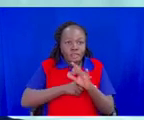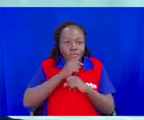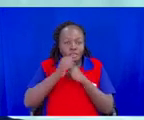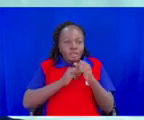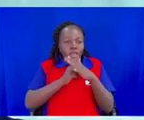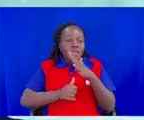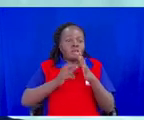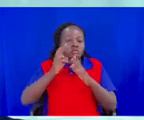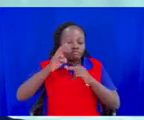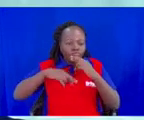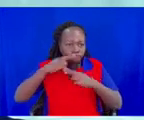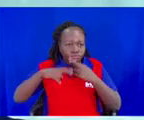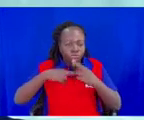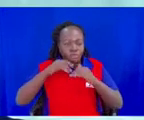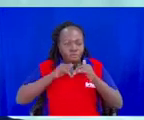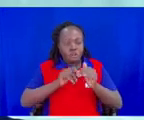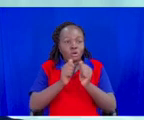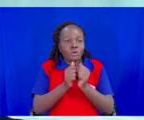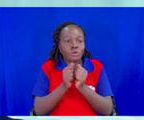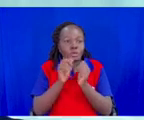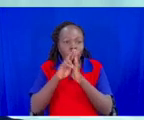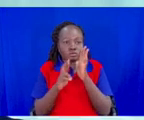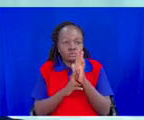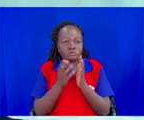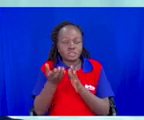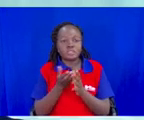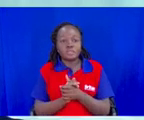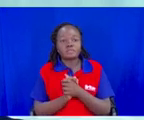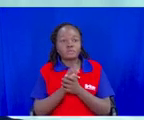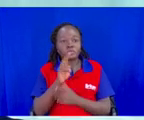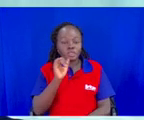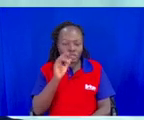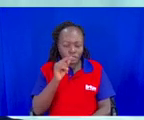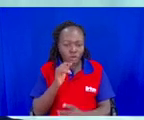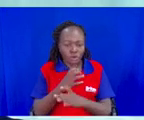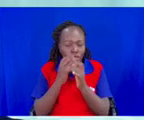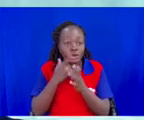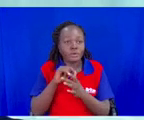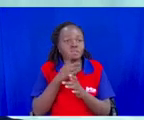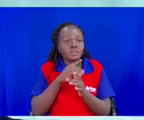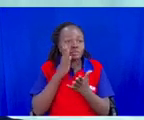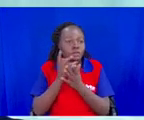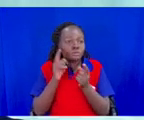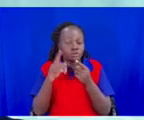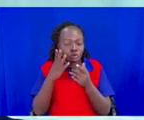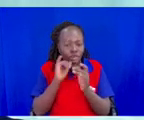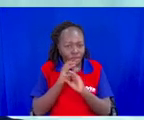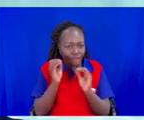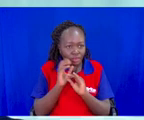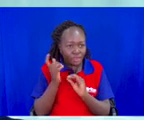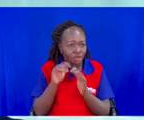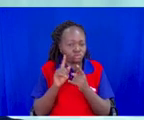review complied with the relevant regulations. Unit holders, we wish to confirm to you that nothing has come to our